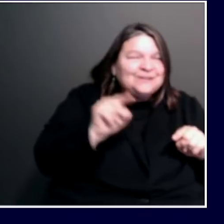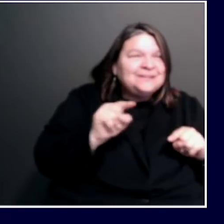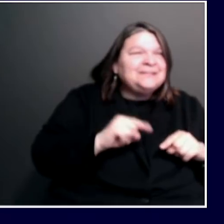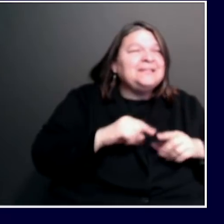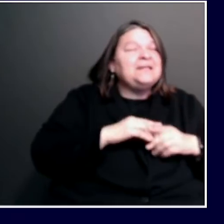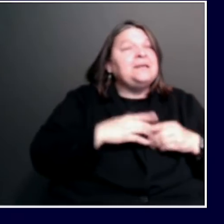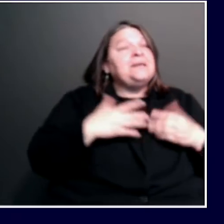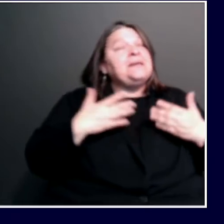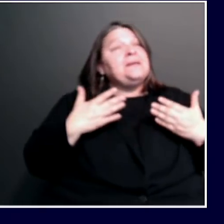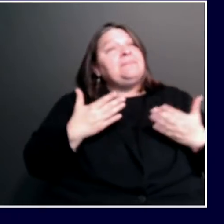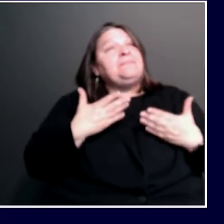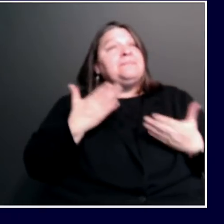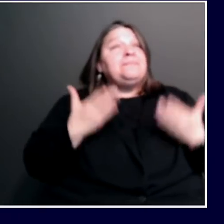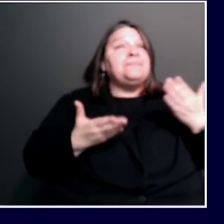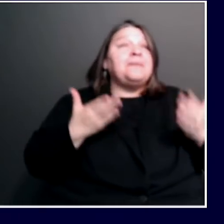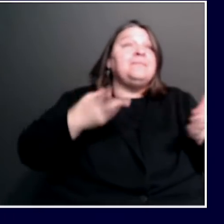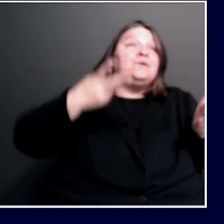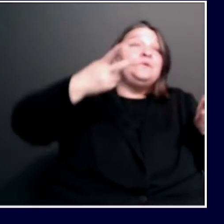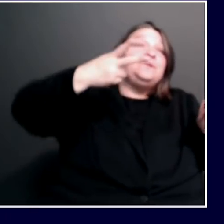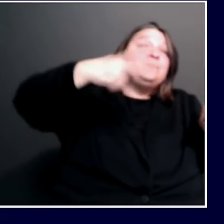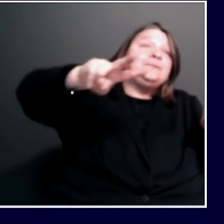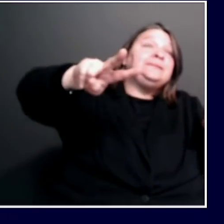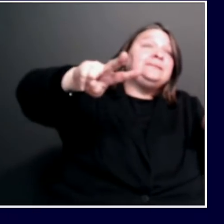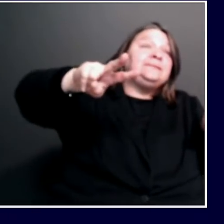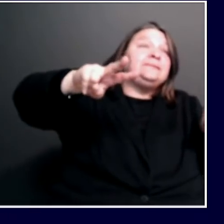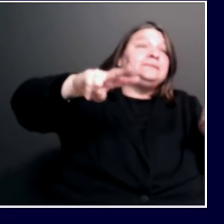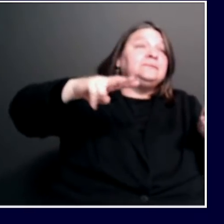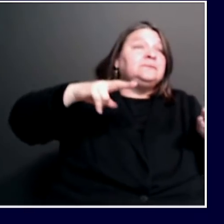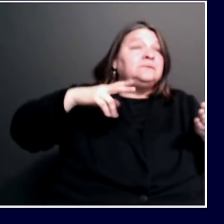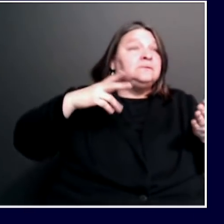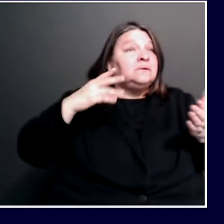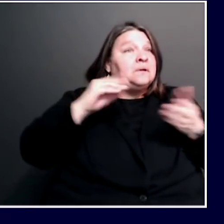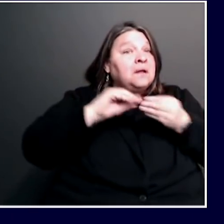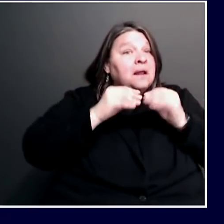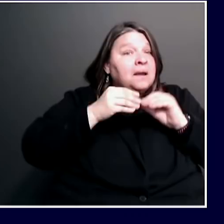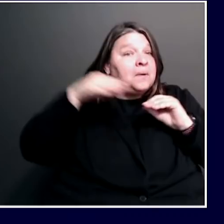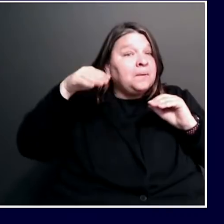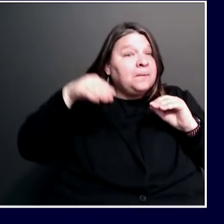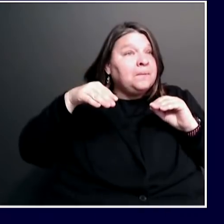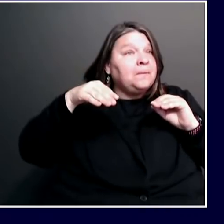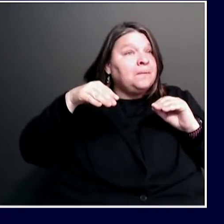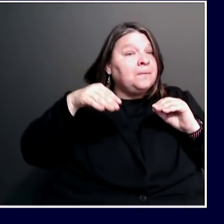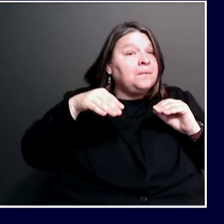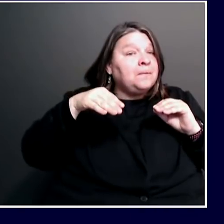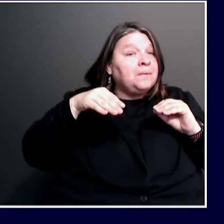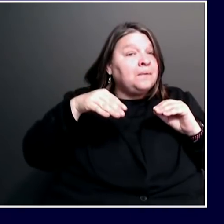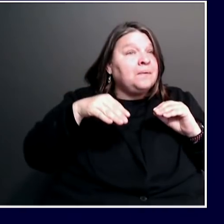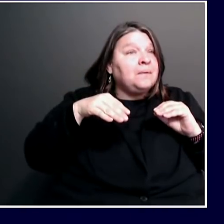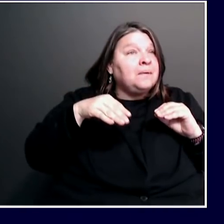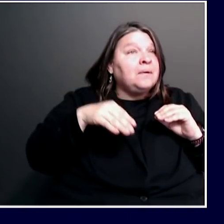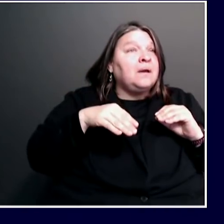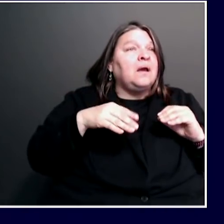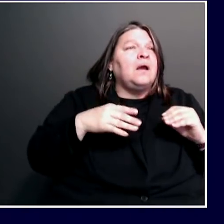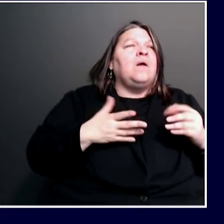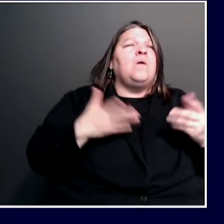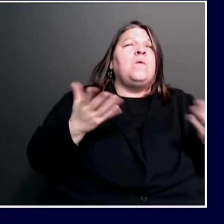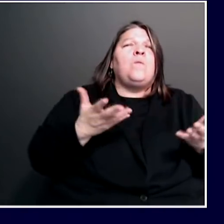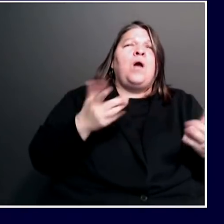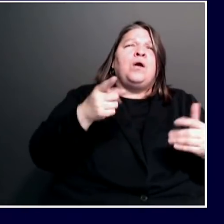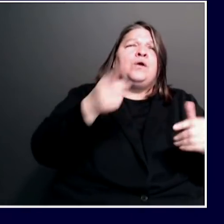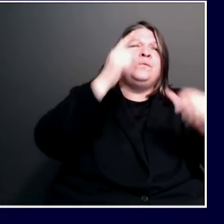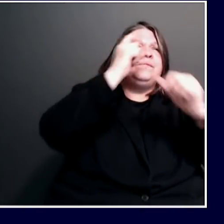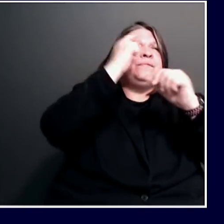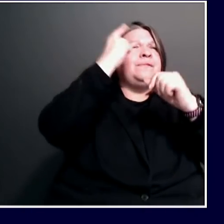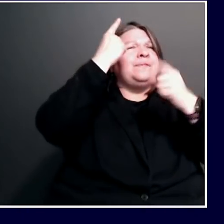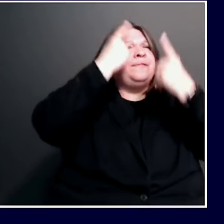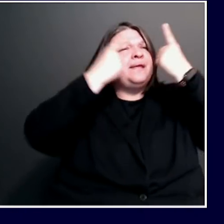weeks and things continue going this way, I guess when and if we talk in 2 weeks, what are you looking at the most? What statistic do you think is the